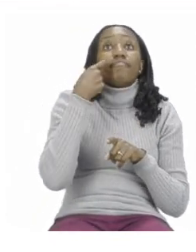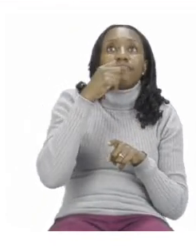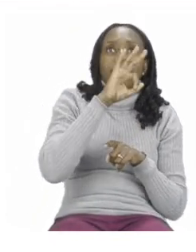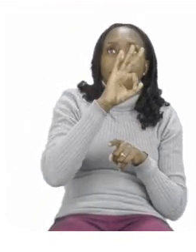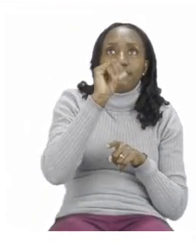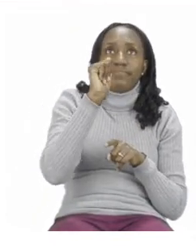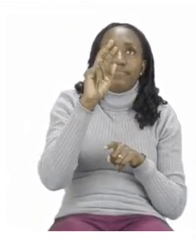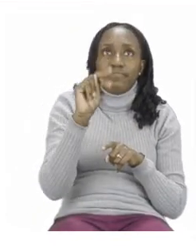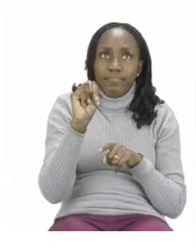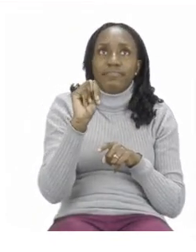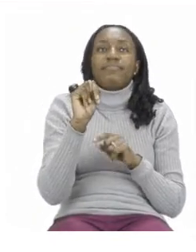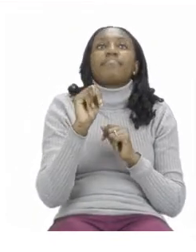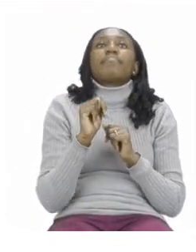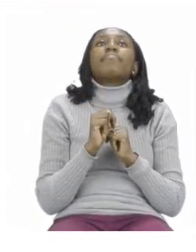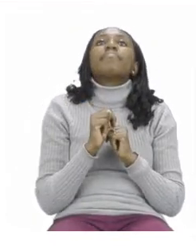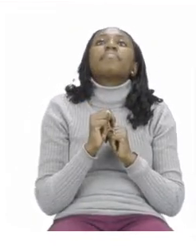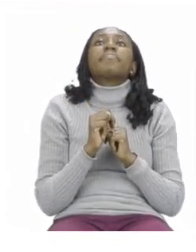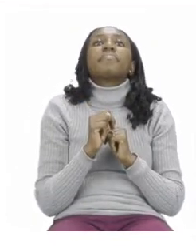Van, fan.